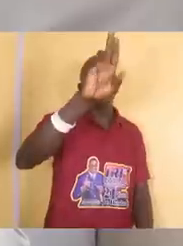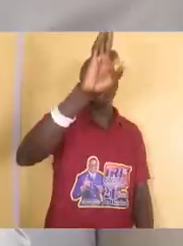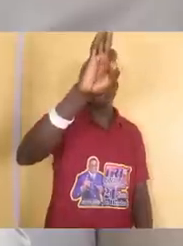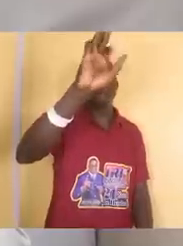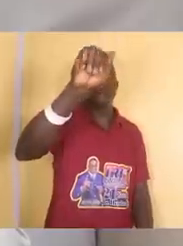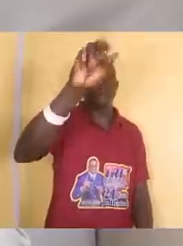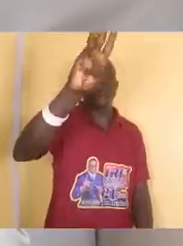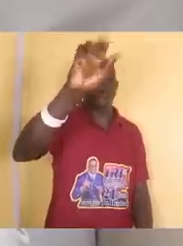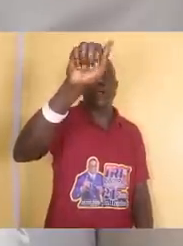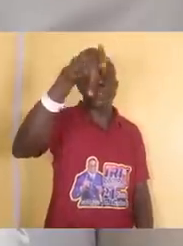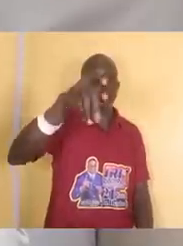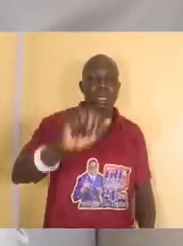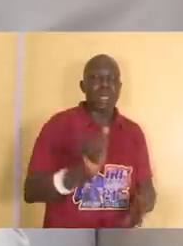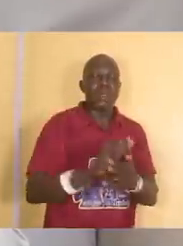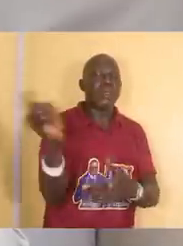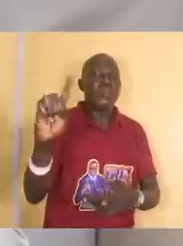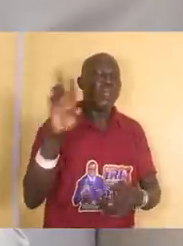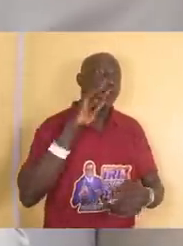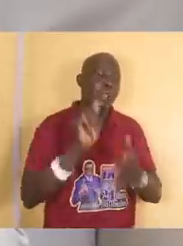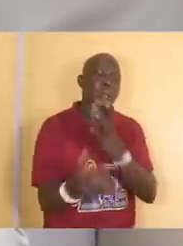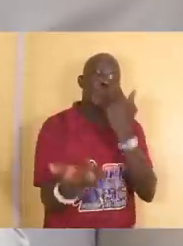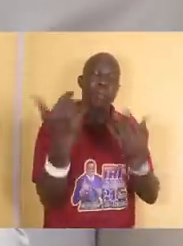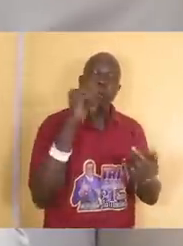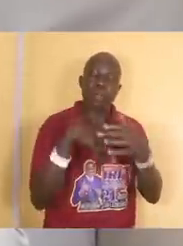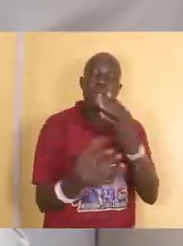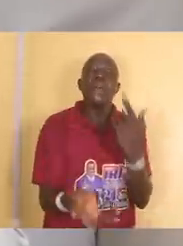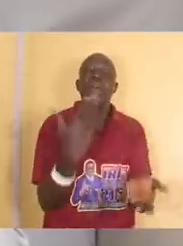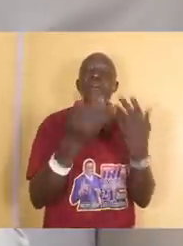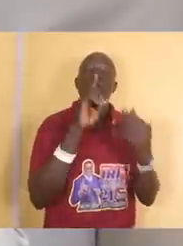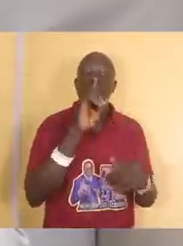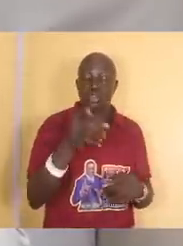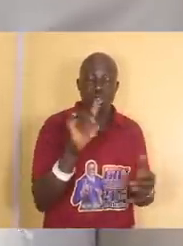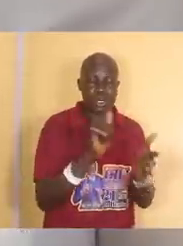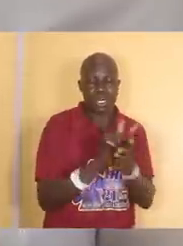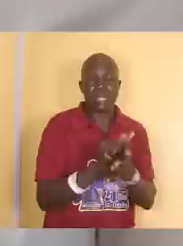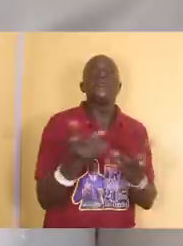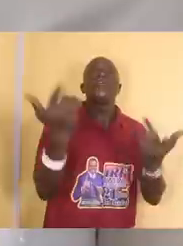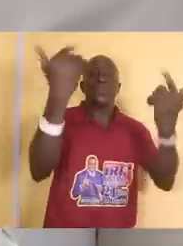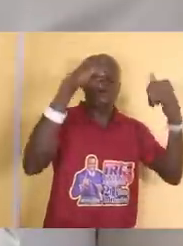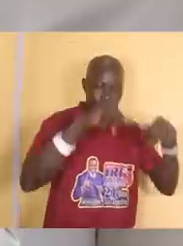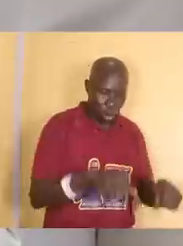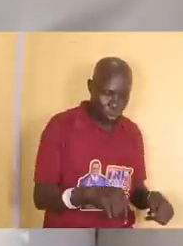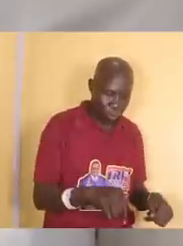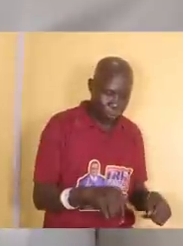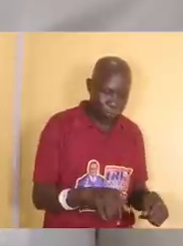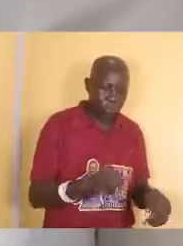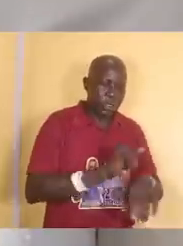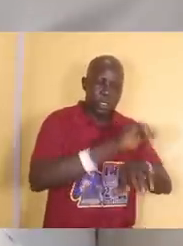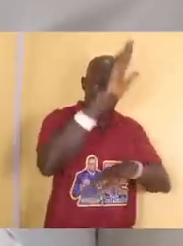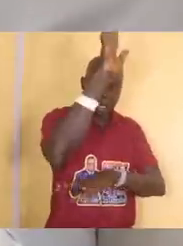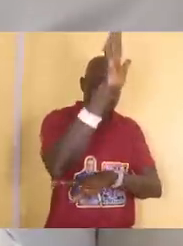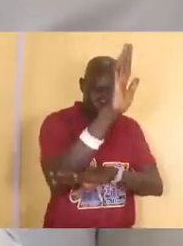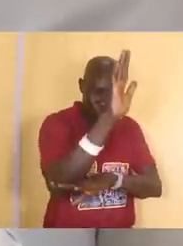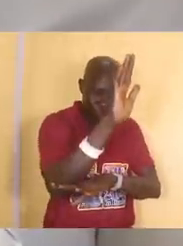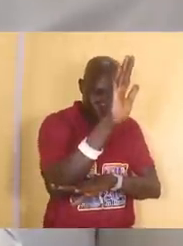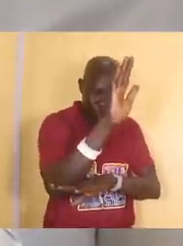will be powerful. Wherever you may be coming from, make sure that you pay today. You've come near Warsaw